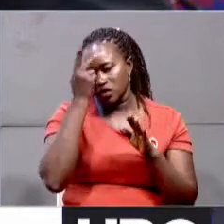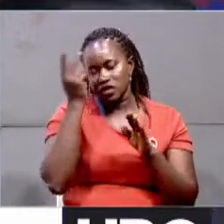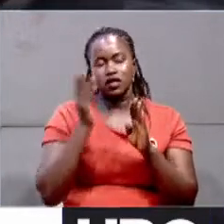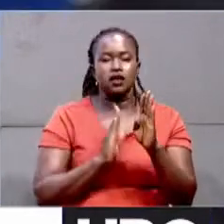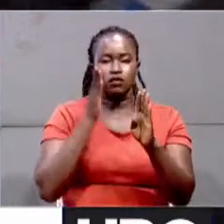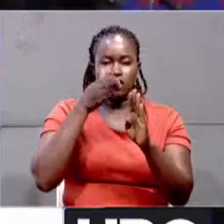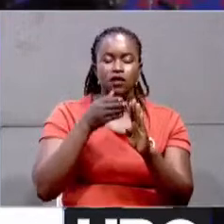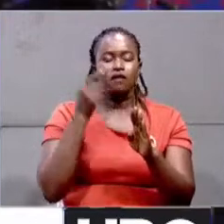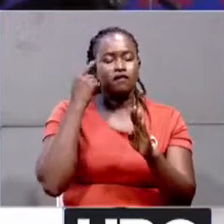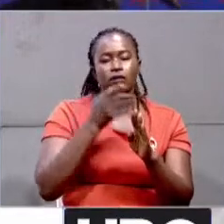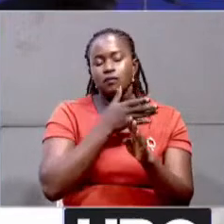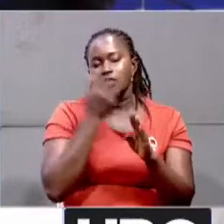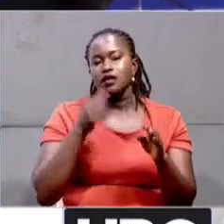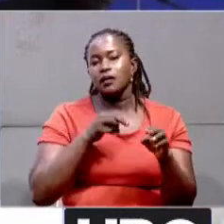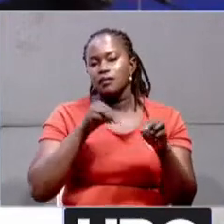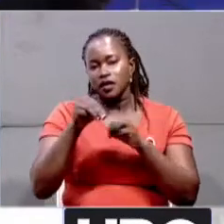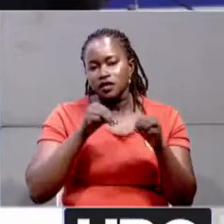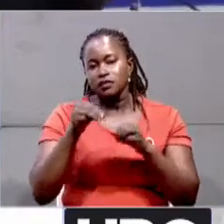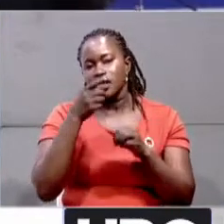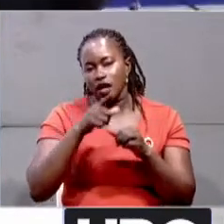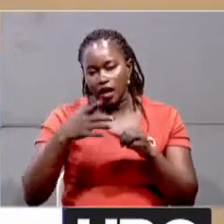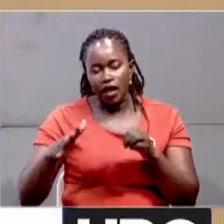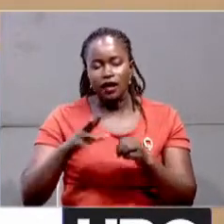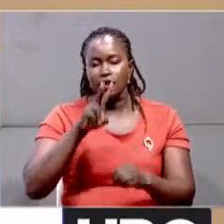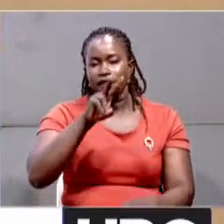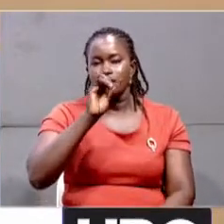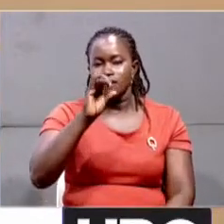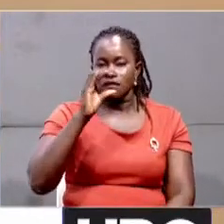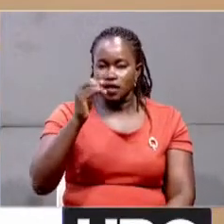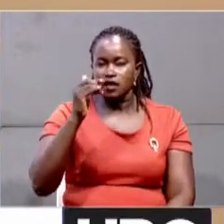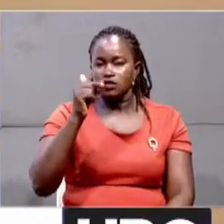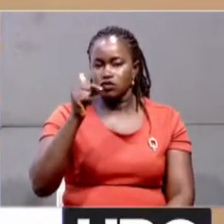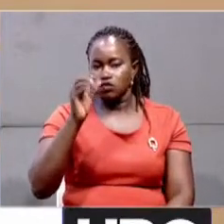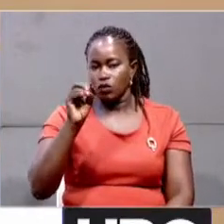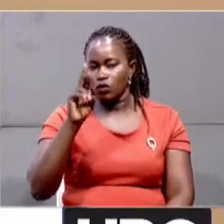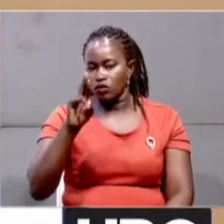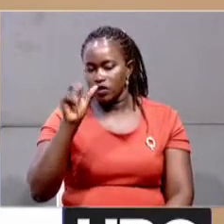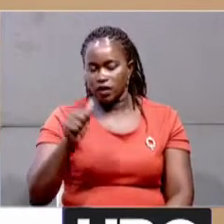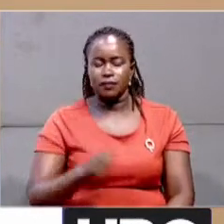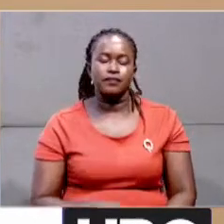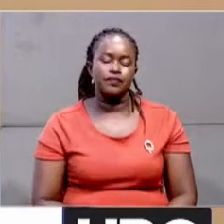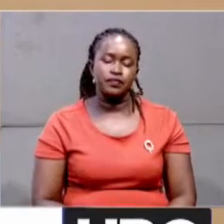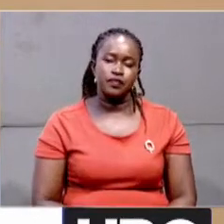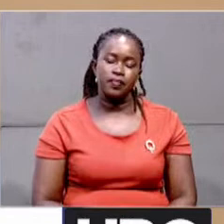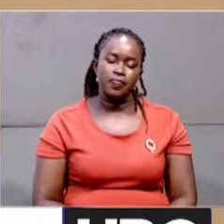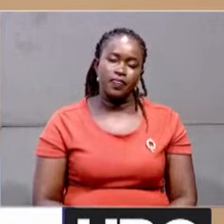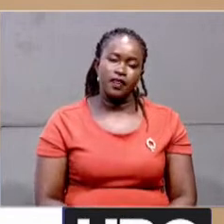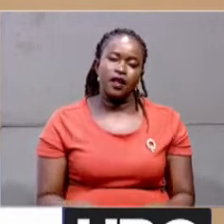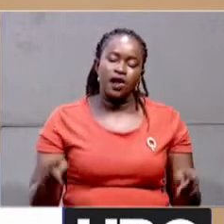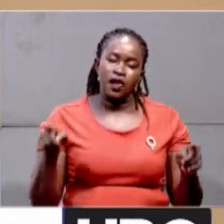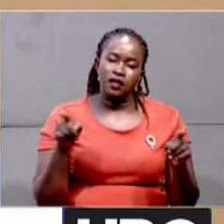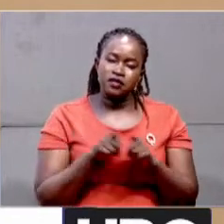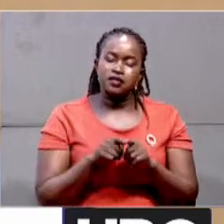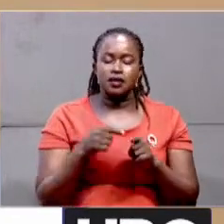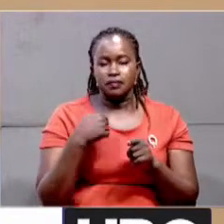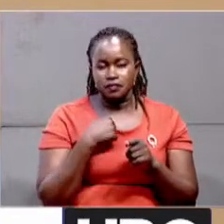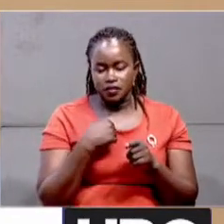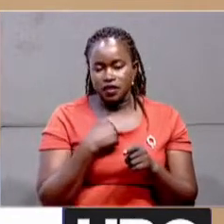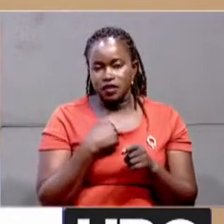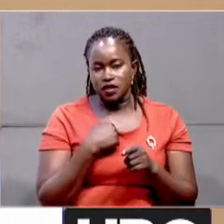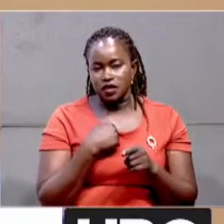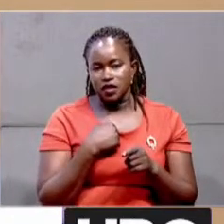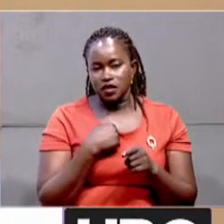a better management of Victoria and the basin. My wish still stands that